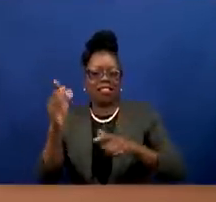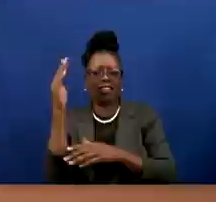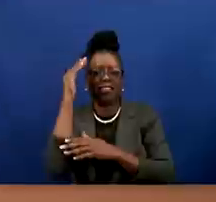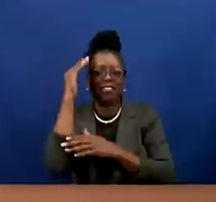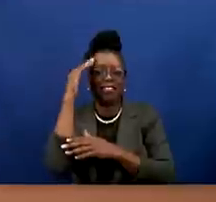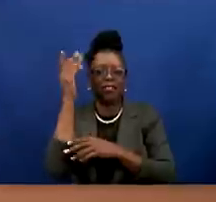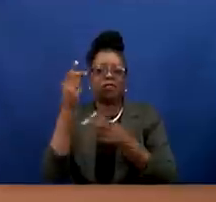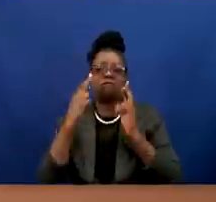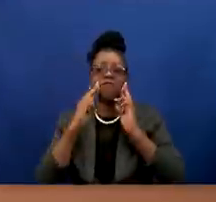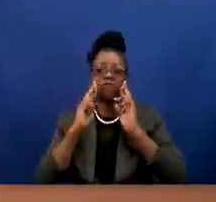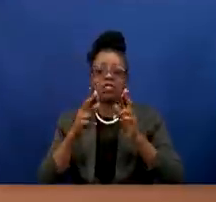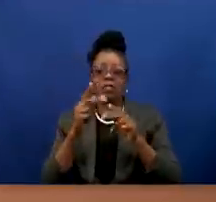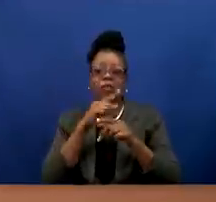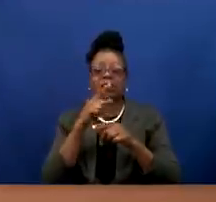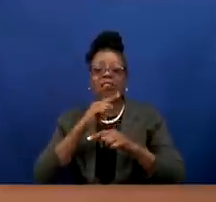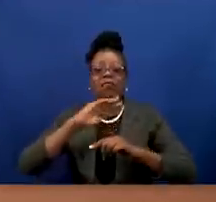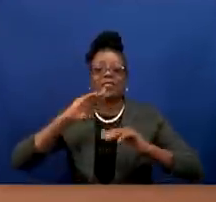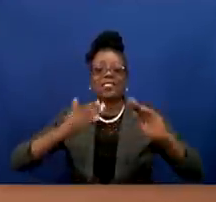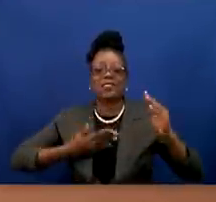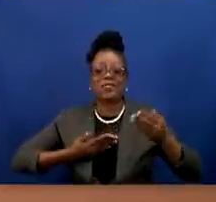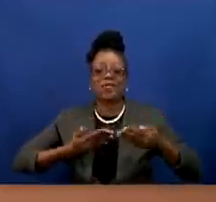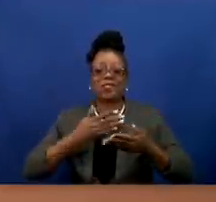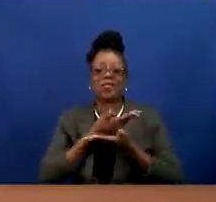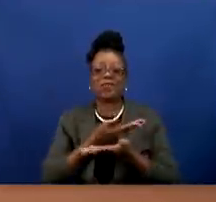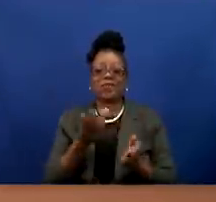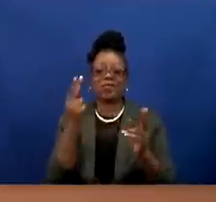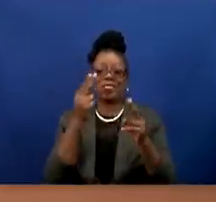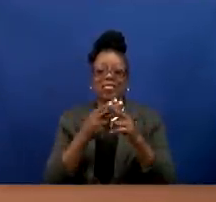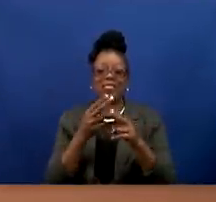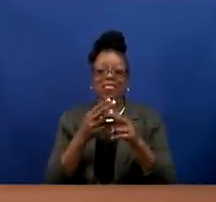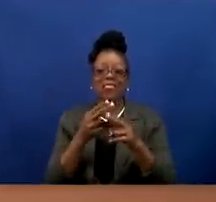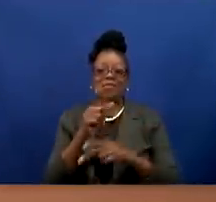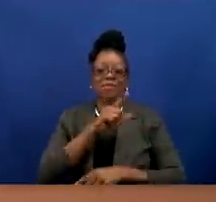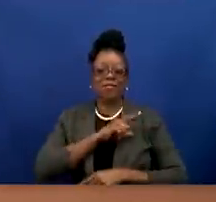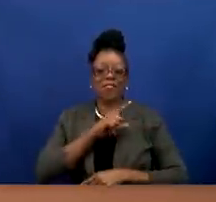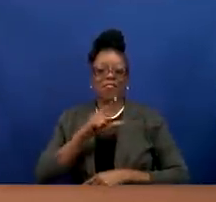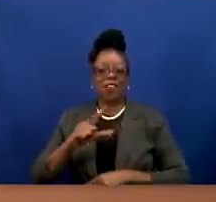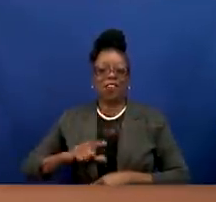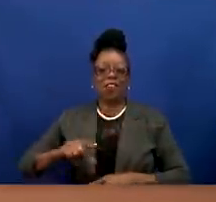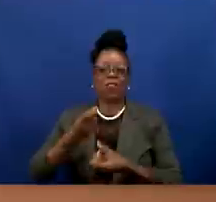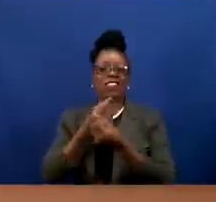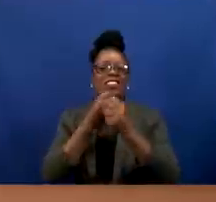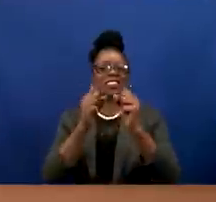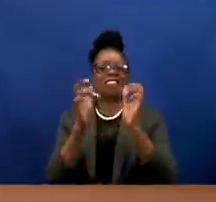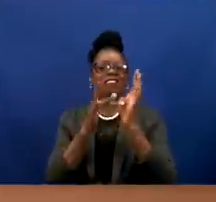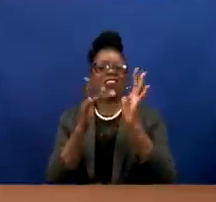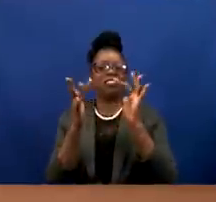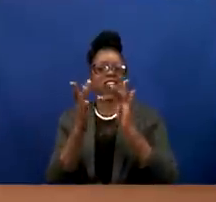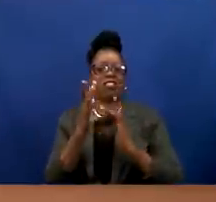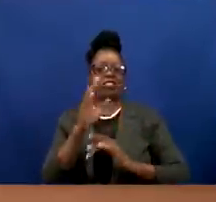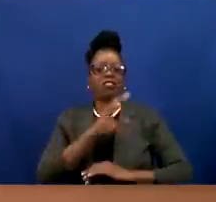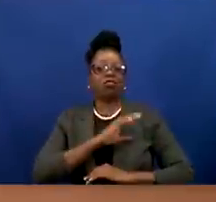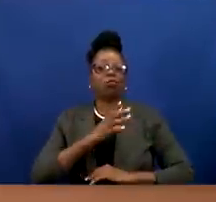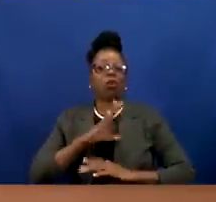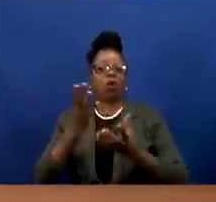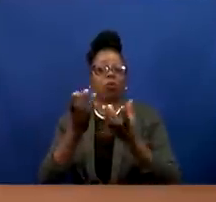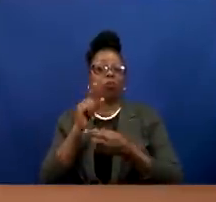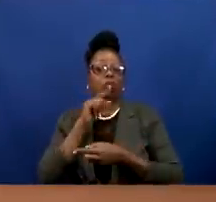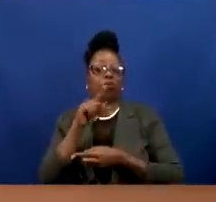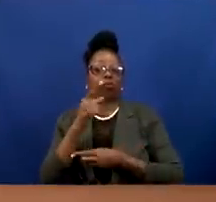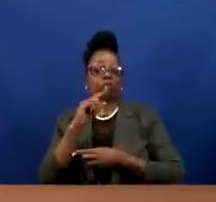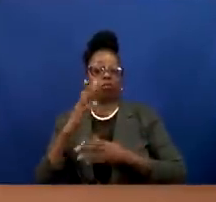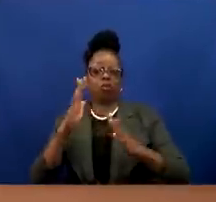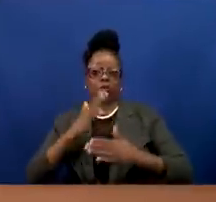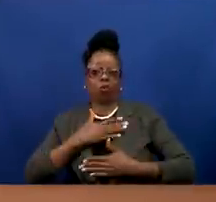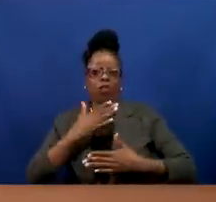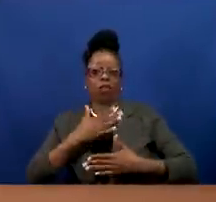and respond to you. We want to greet you in the name of our Lord and Savior, Jesus Christ. We want to know you to know that we are delighted that you are choosing to worship